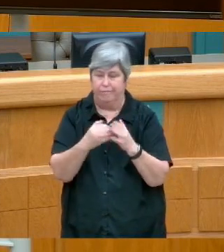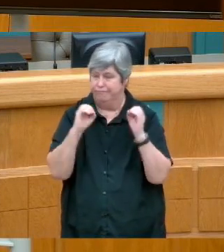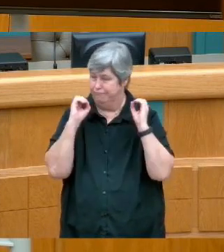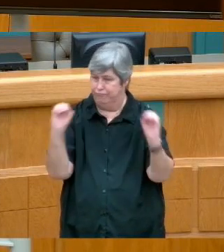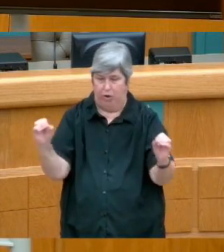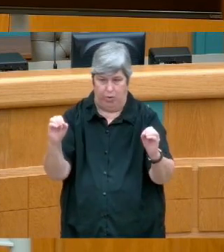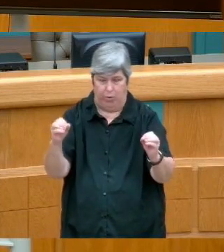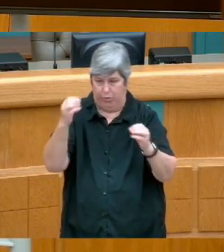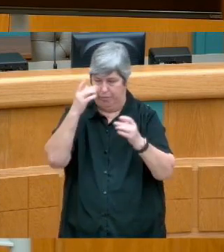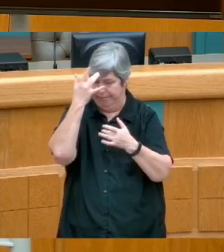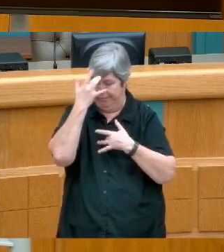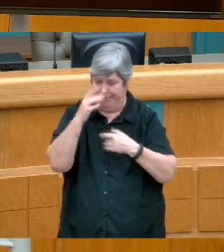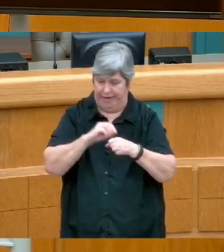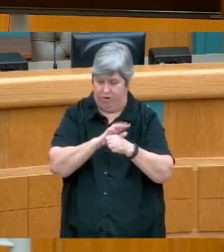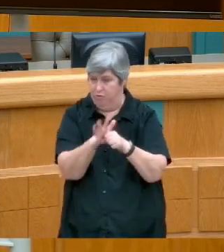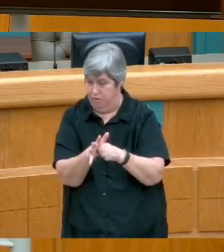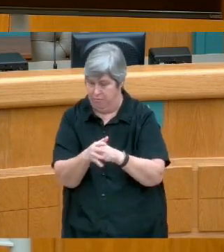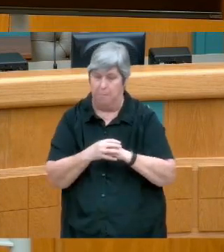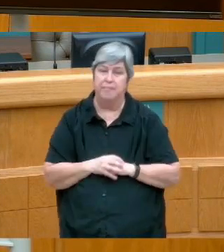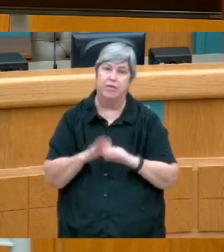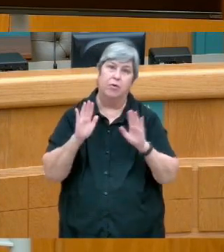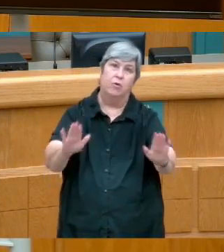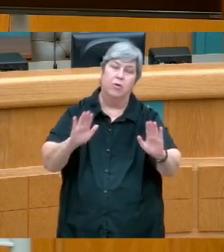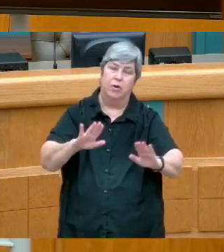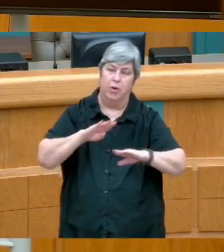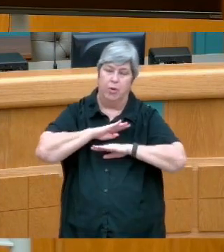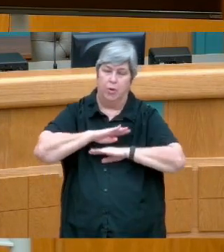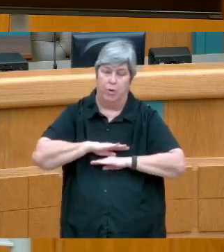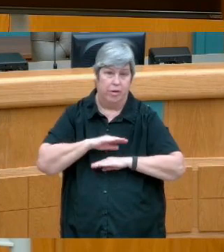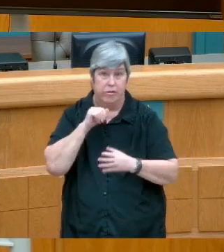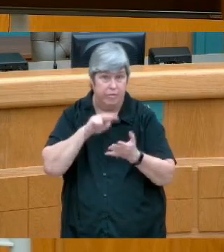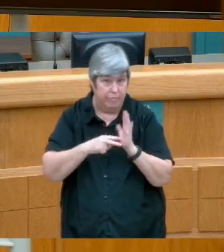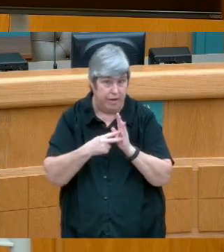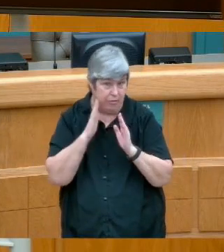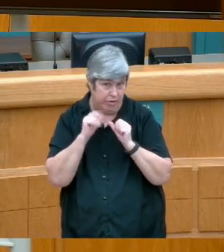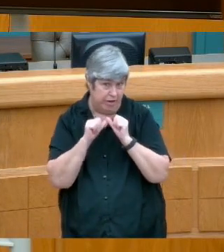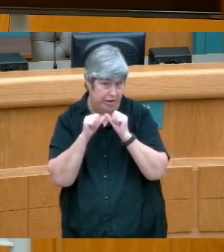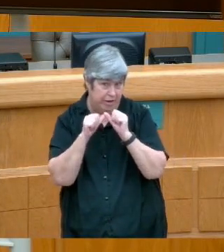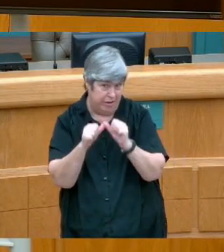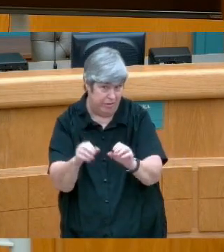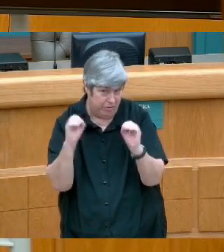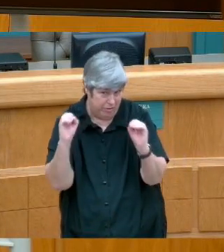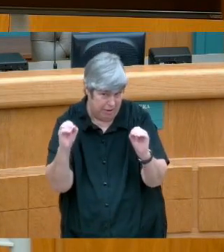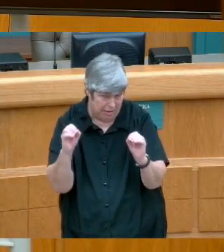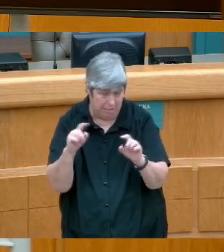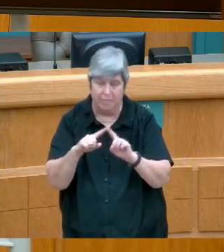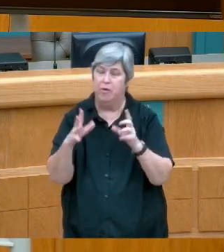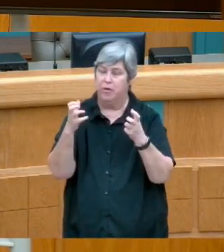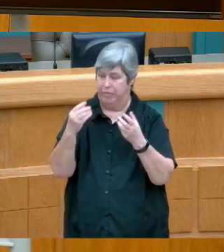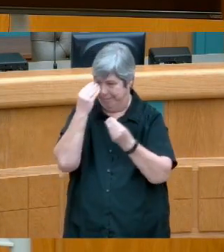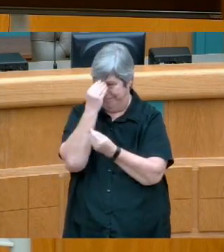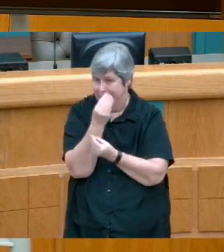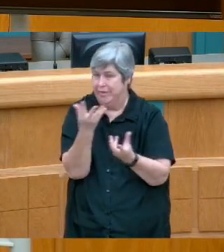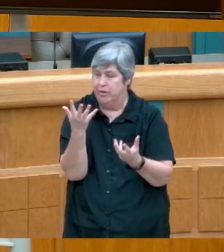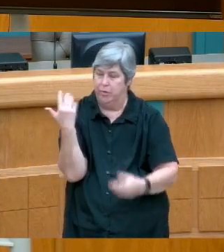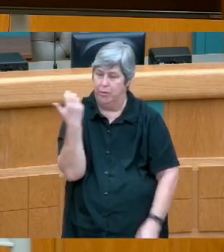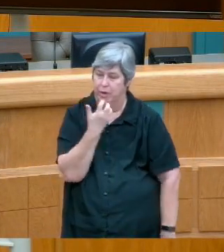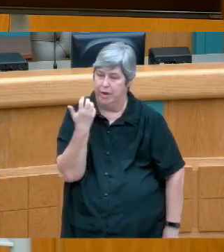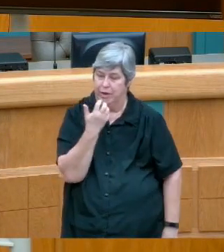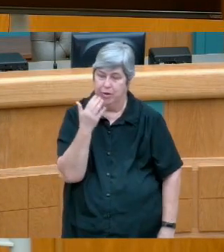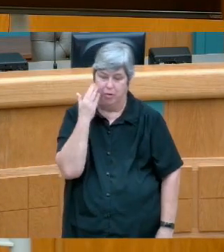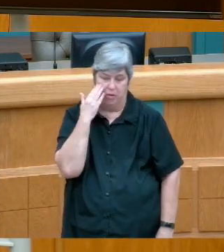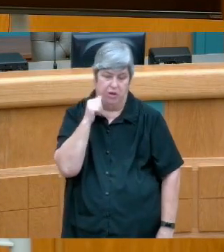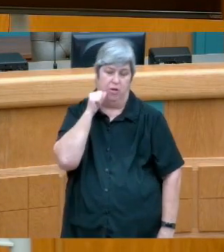And so this is really a great graph. It doesn't mean this will continue. But we wanted to point it out to the community. We